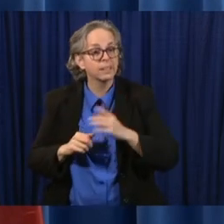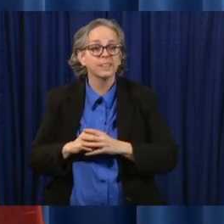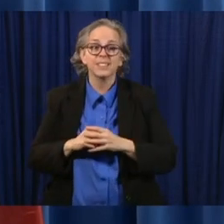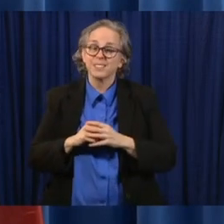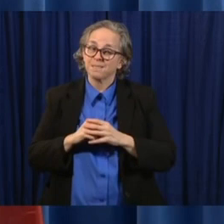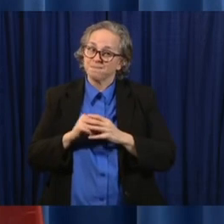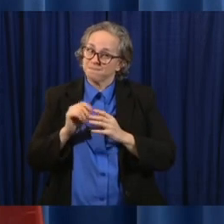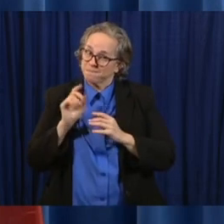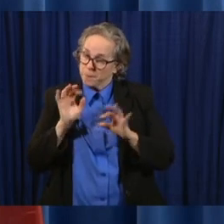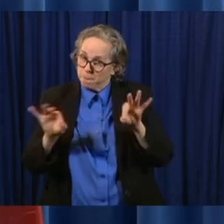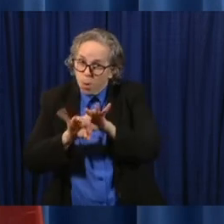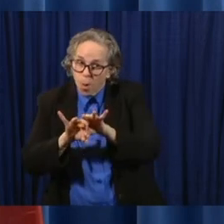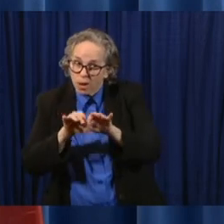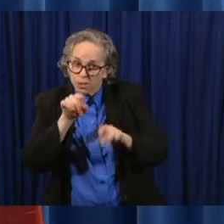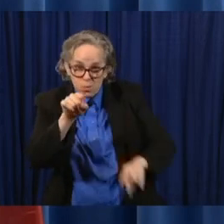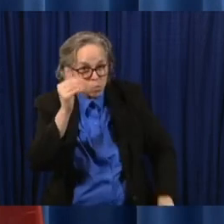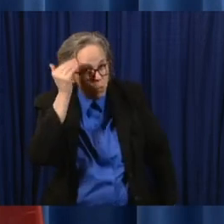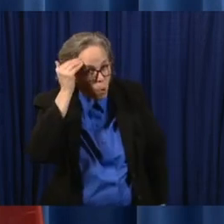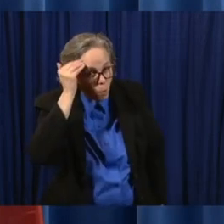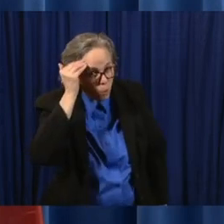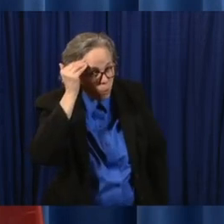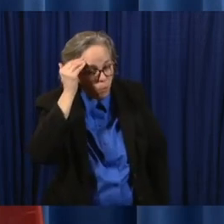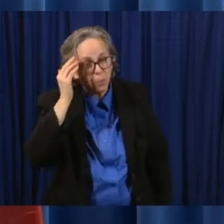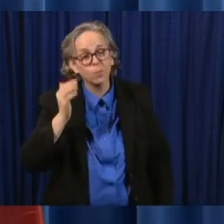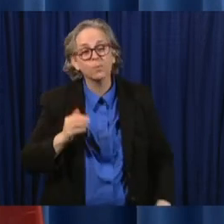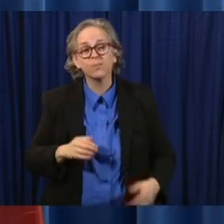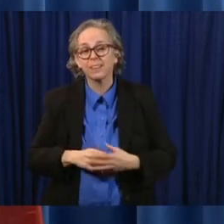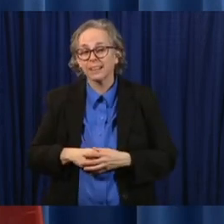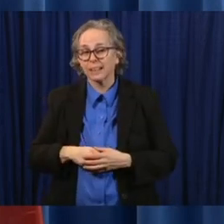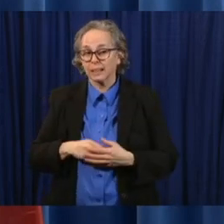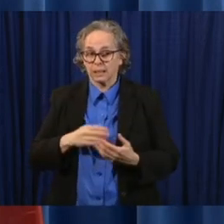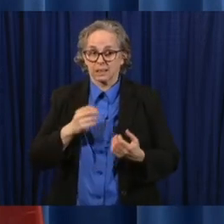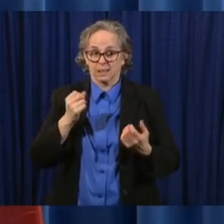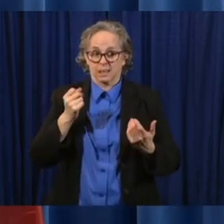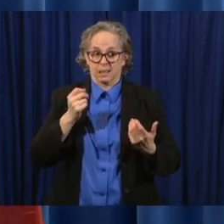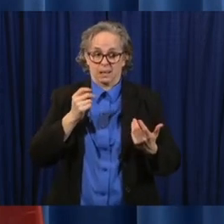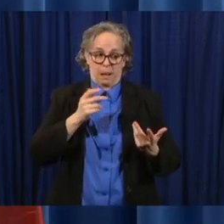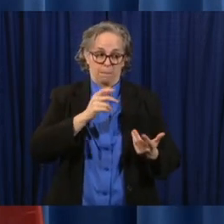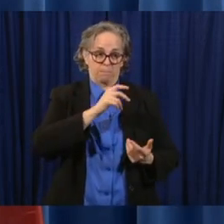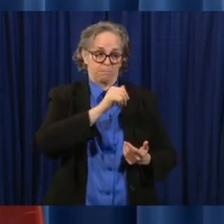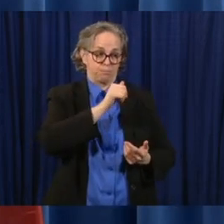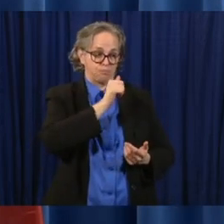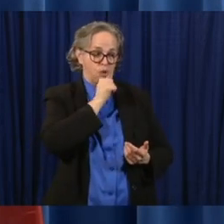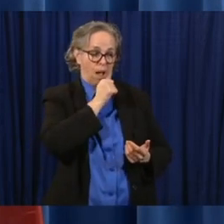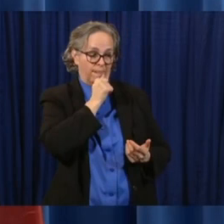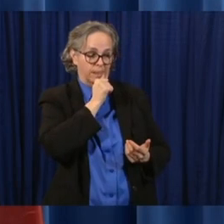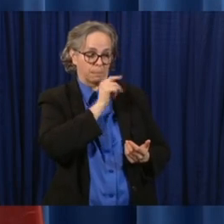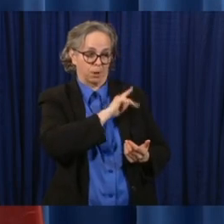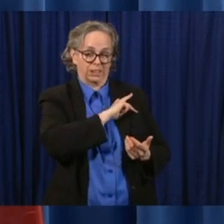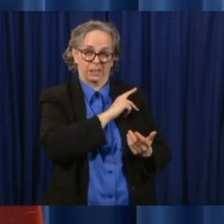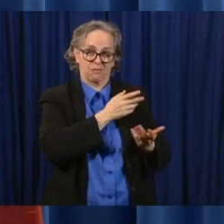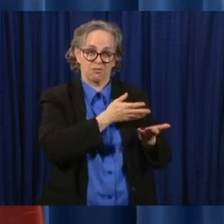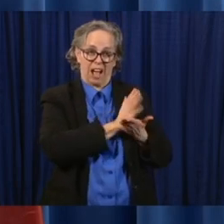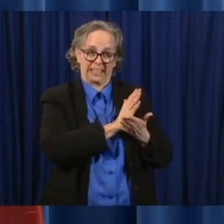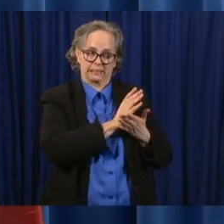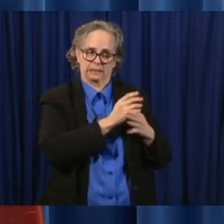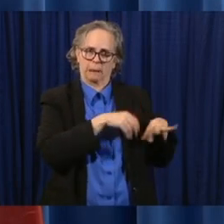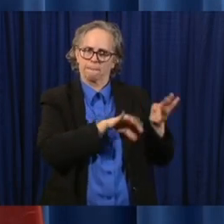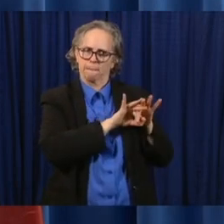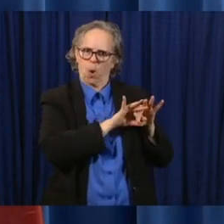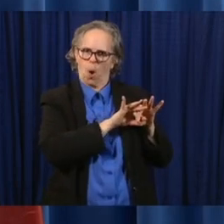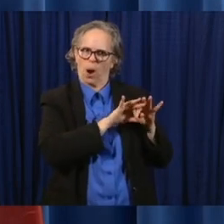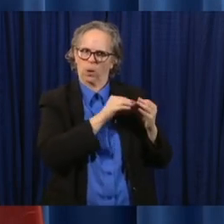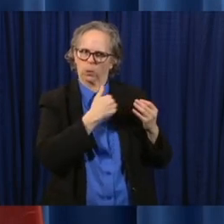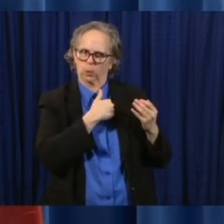weighing personal privacy rights, weighing personal privacy rights of the individual citizens here in